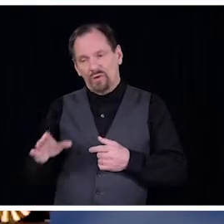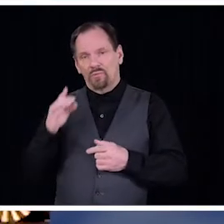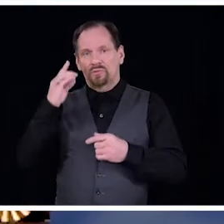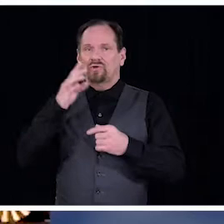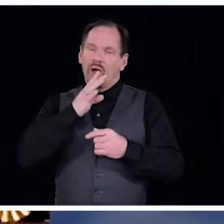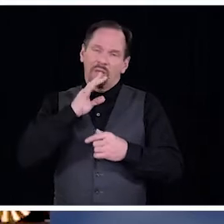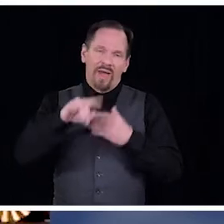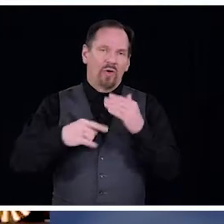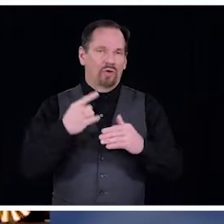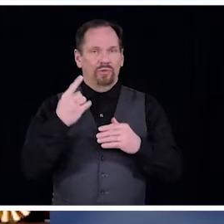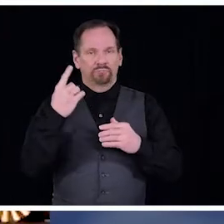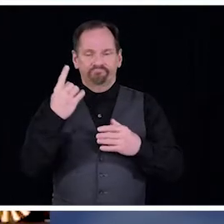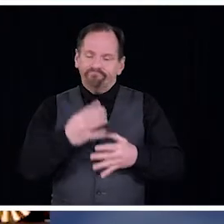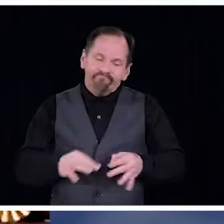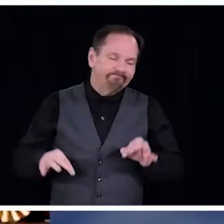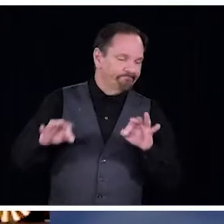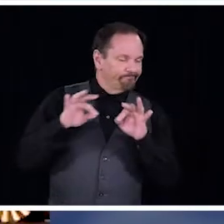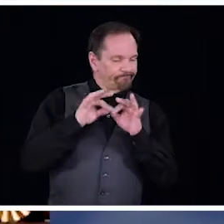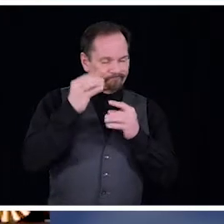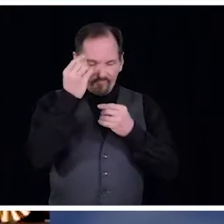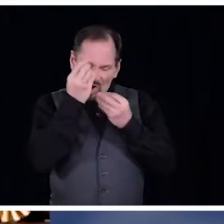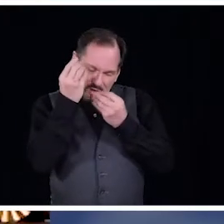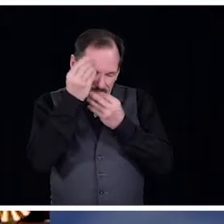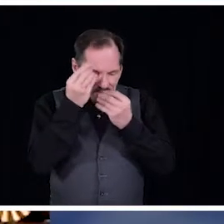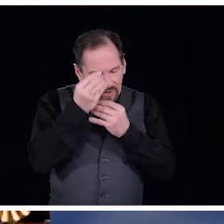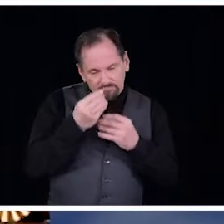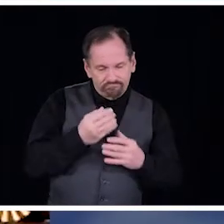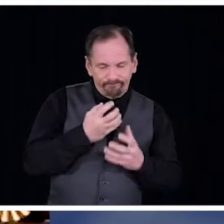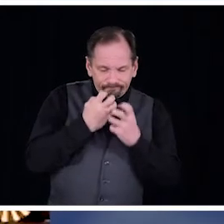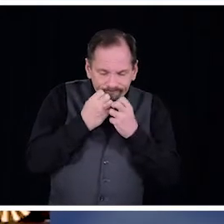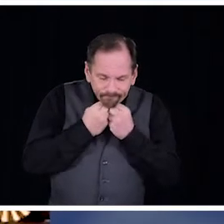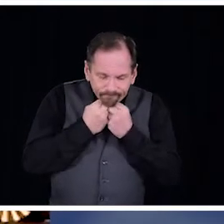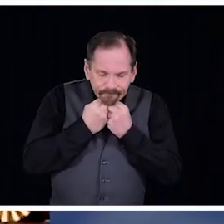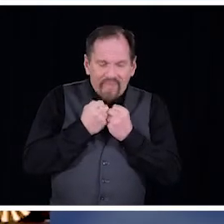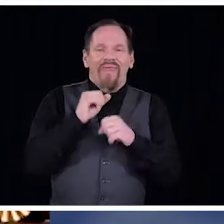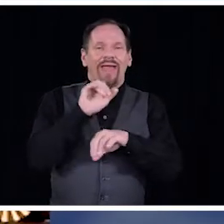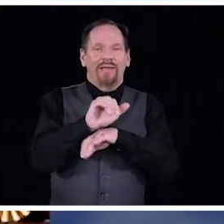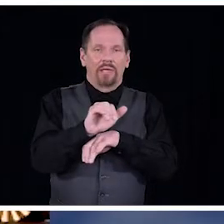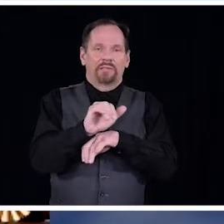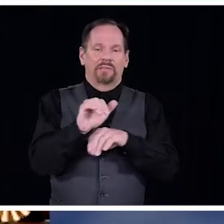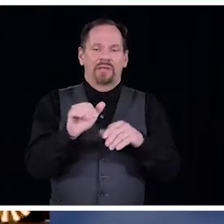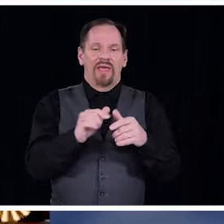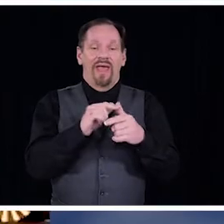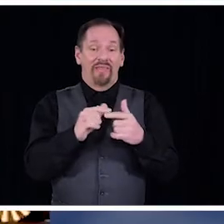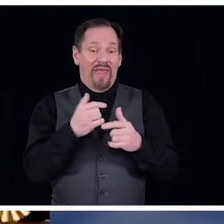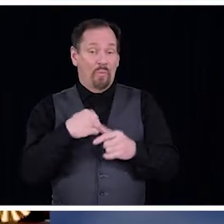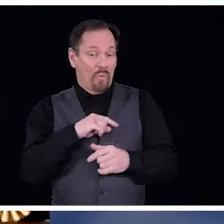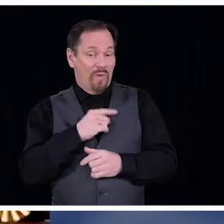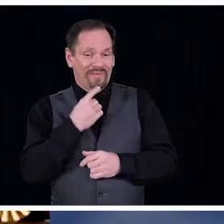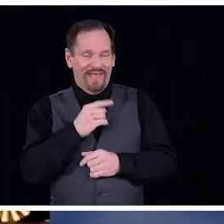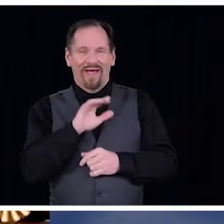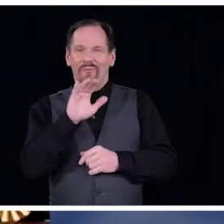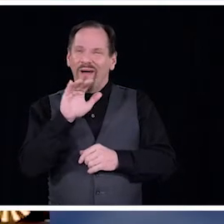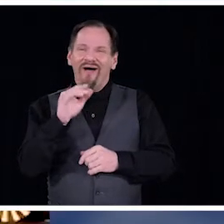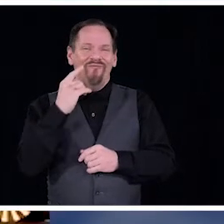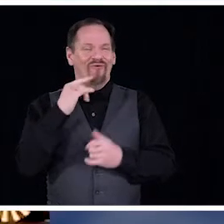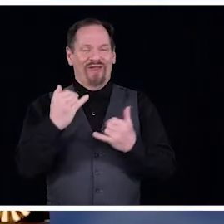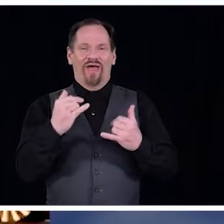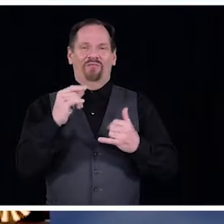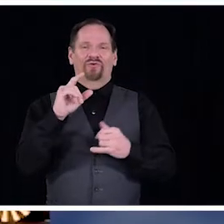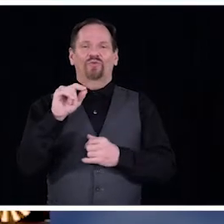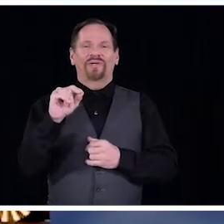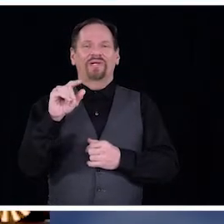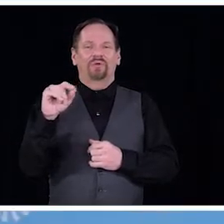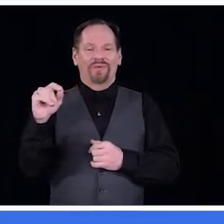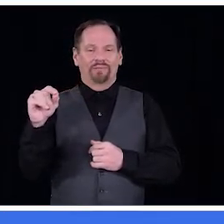on the significance of the evening as we enjoy the Tchaikovsky Five and bid farewell for now to our 2020